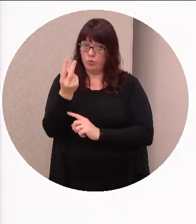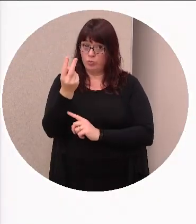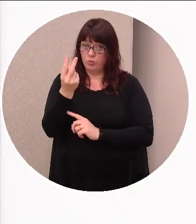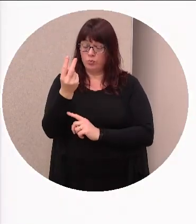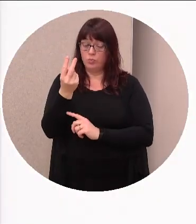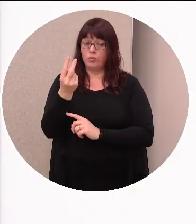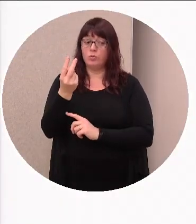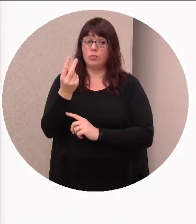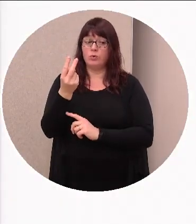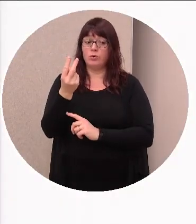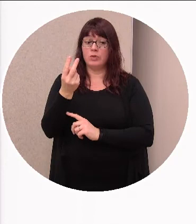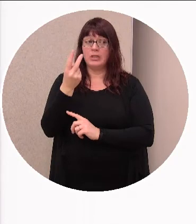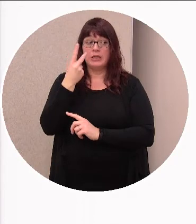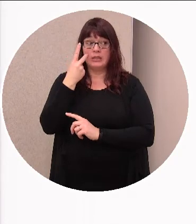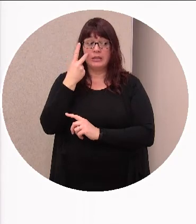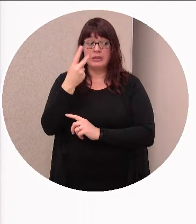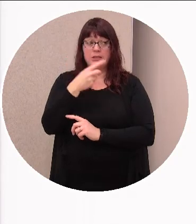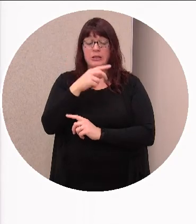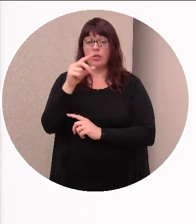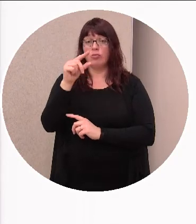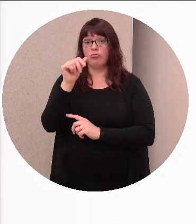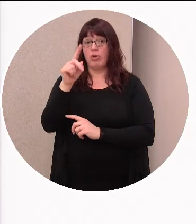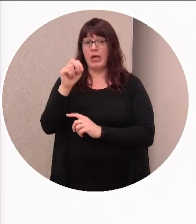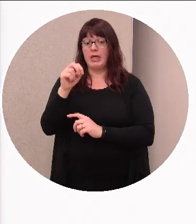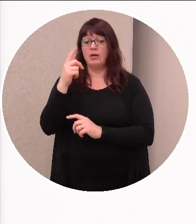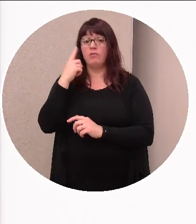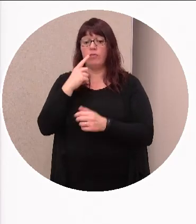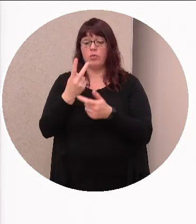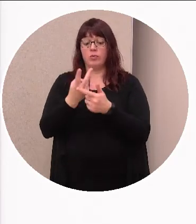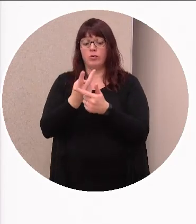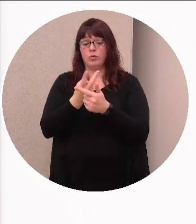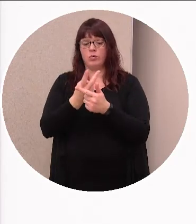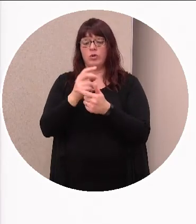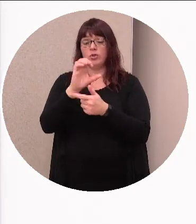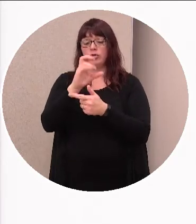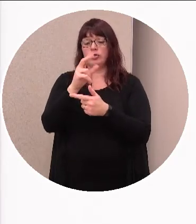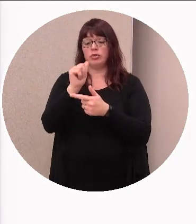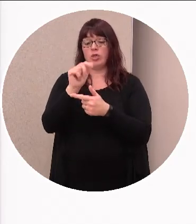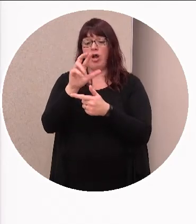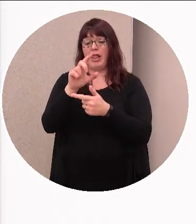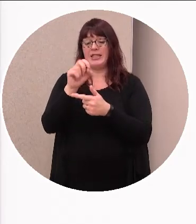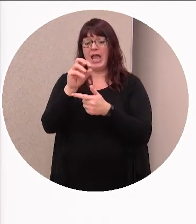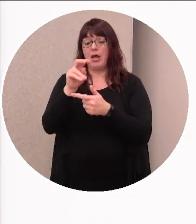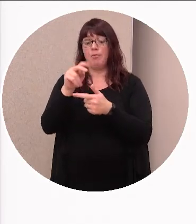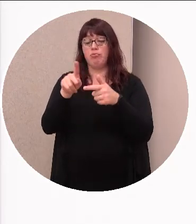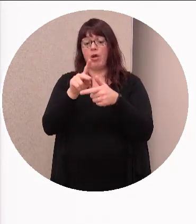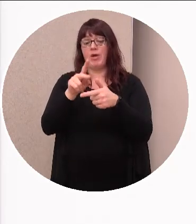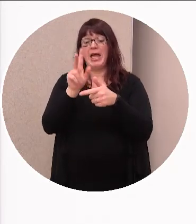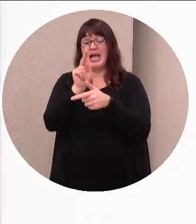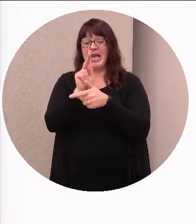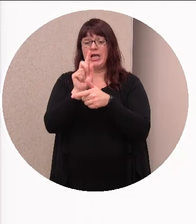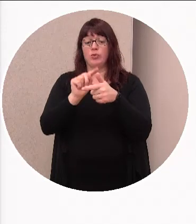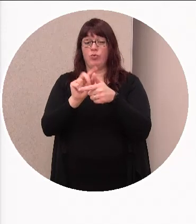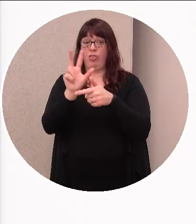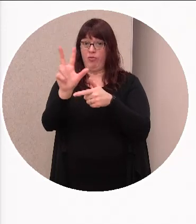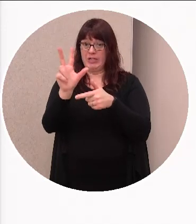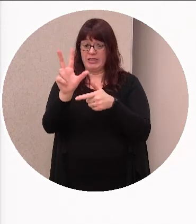So you can see the grade level configuration here. Charlottetown Primary is K-3, which feeds into